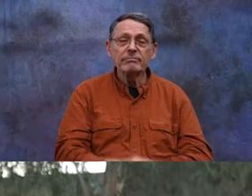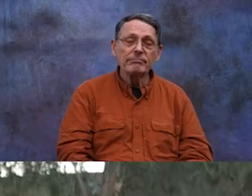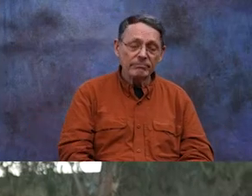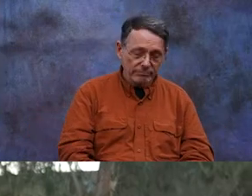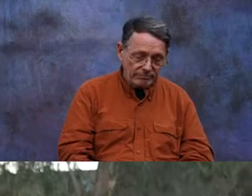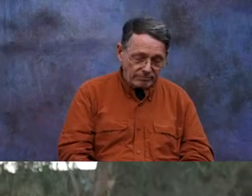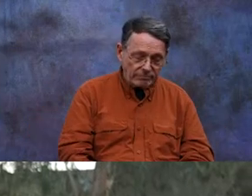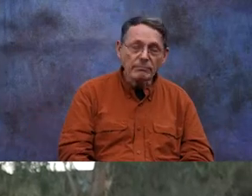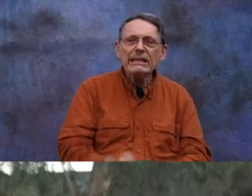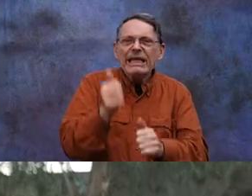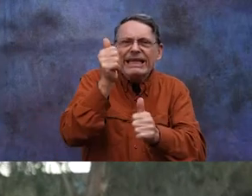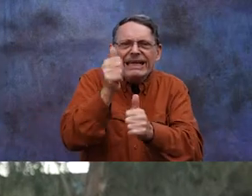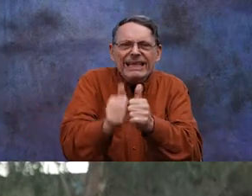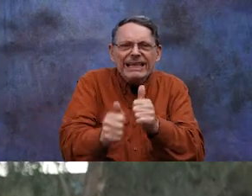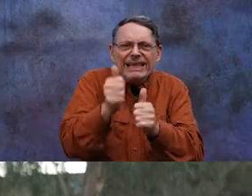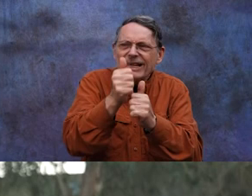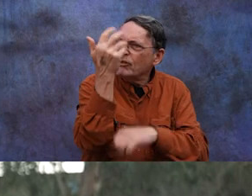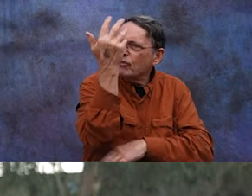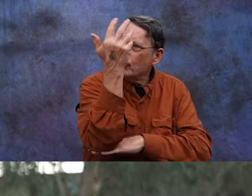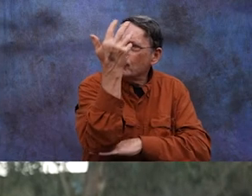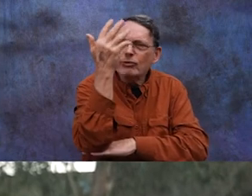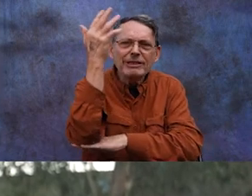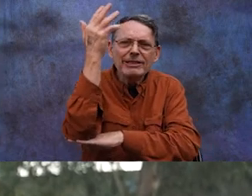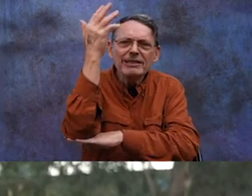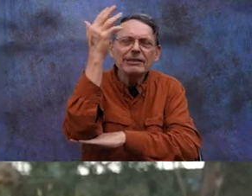And each tree is in bare branch